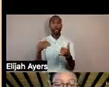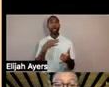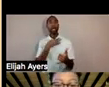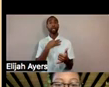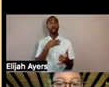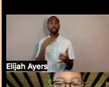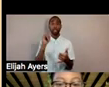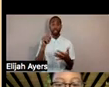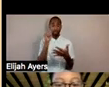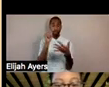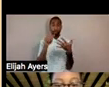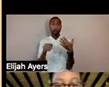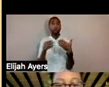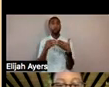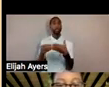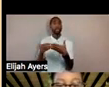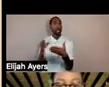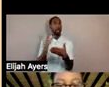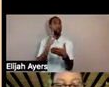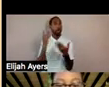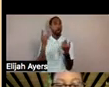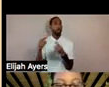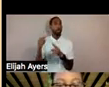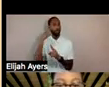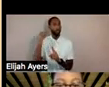guiding forces that will happen throughout our gathering.